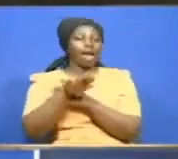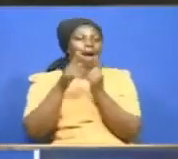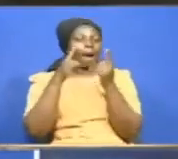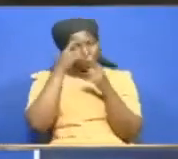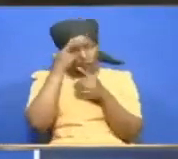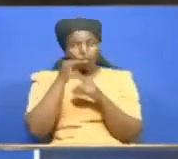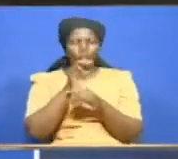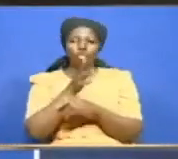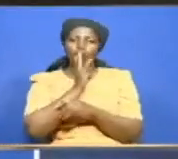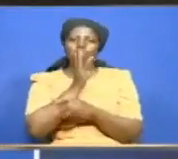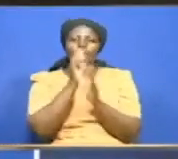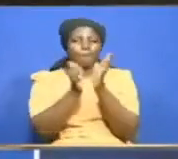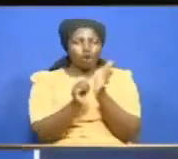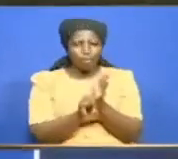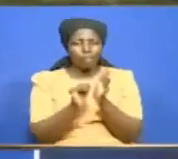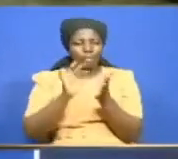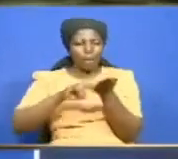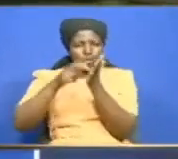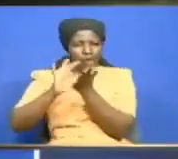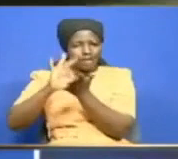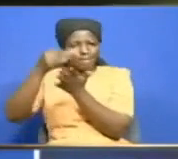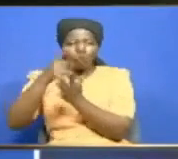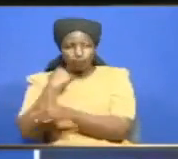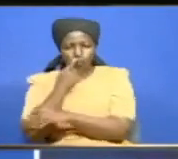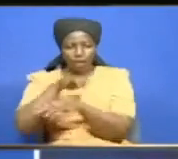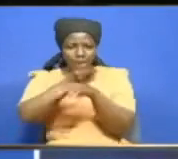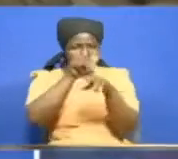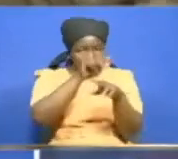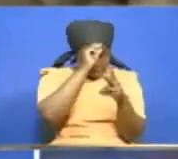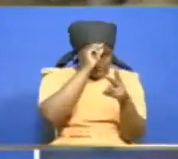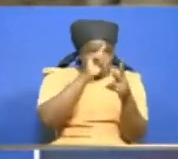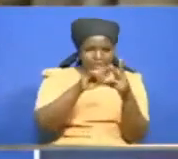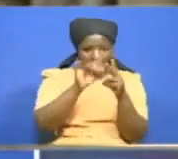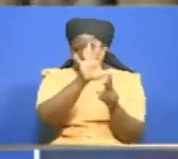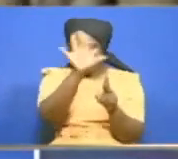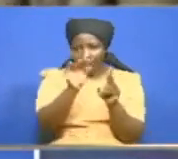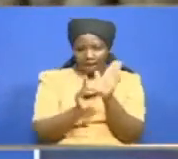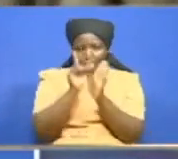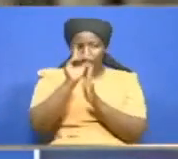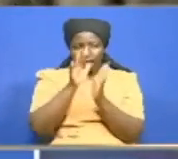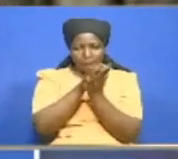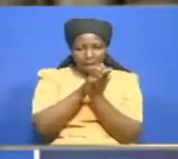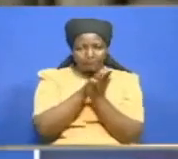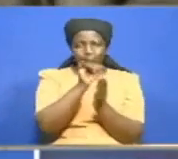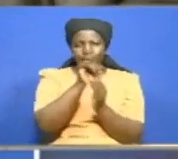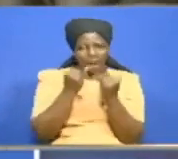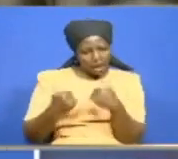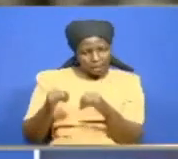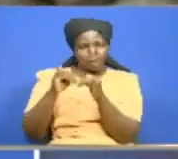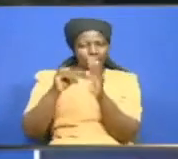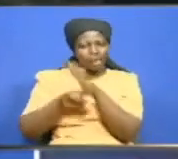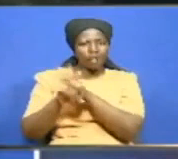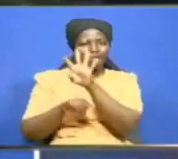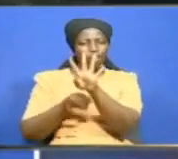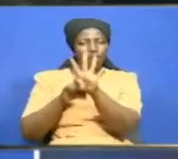The project, which is jointly funded by the national government and the African Development Bank, is being implemented in four